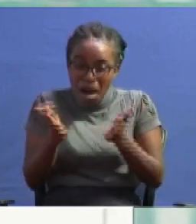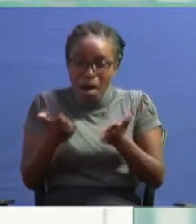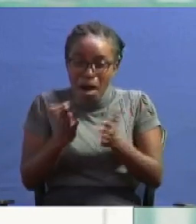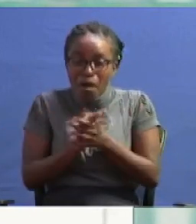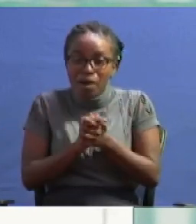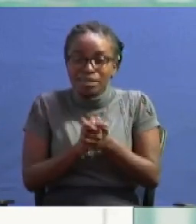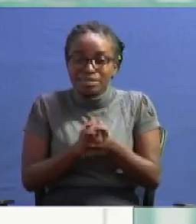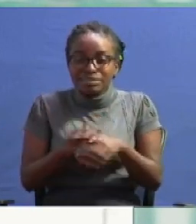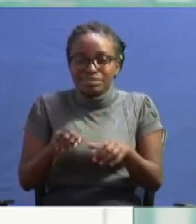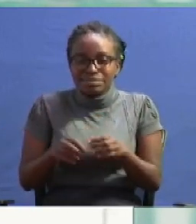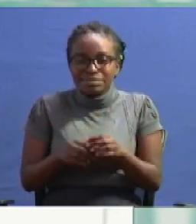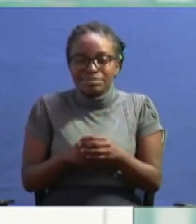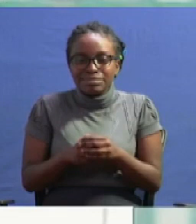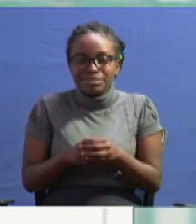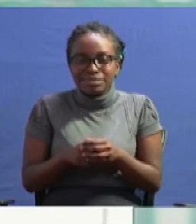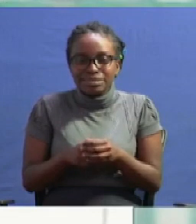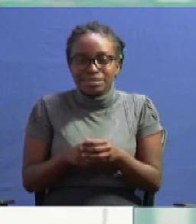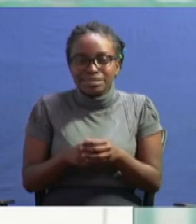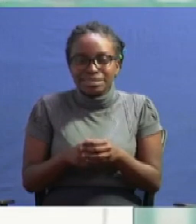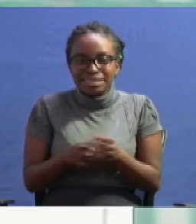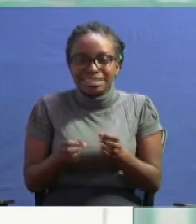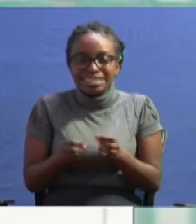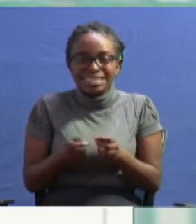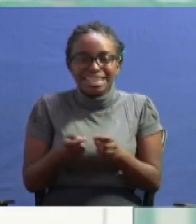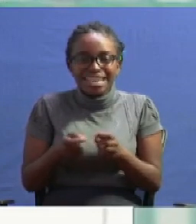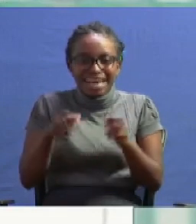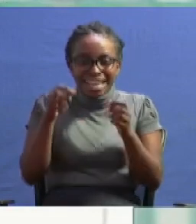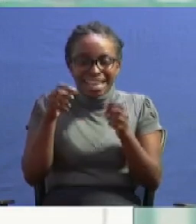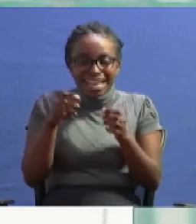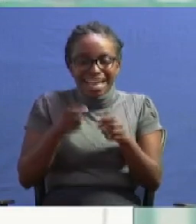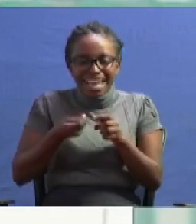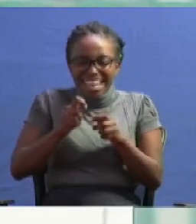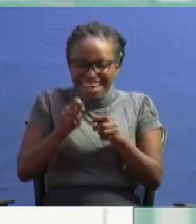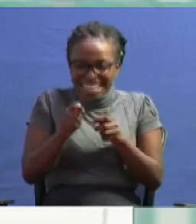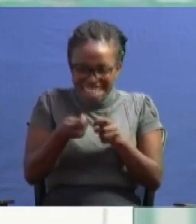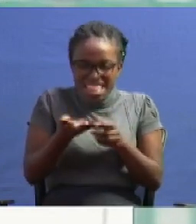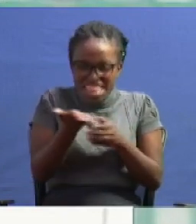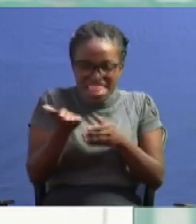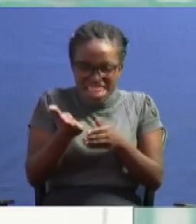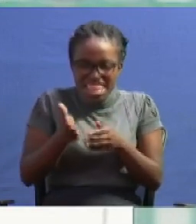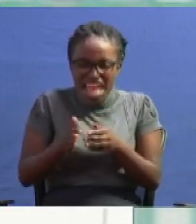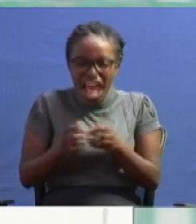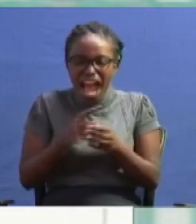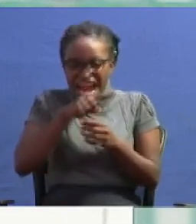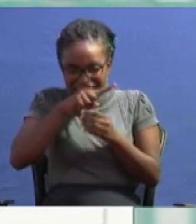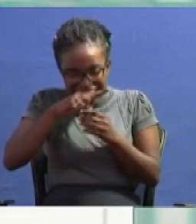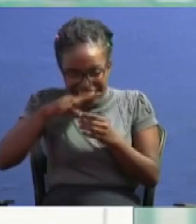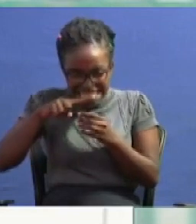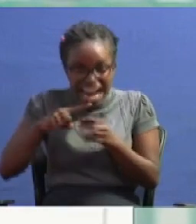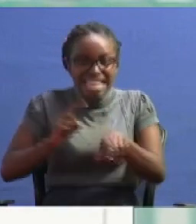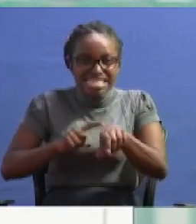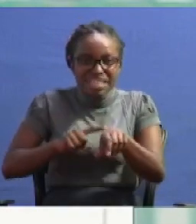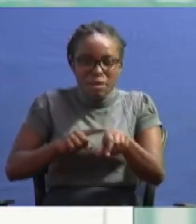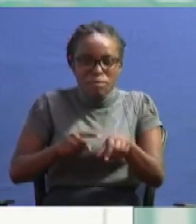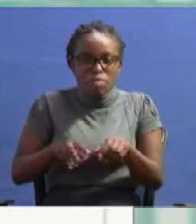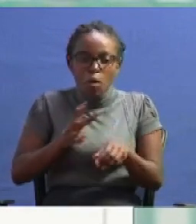be also a trick whereby they're trying to dangle a carrot to the Western region, which is rich in